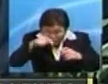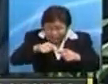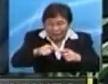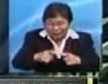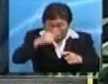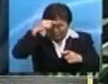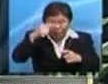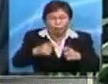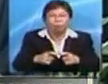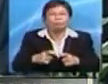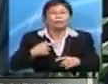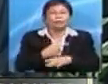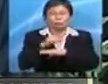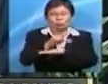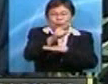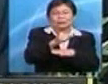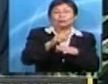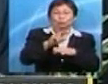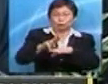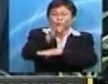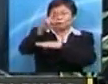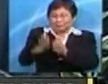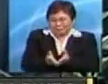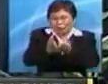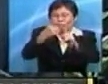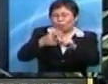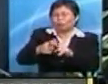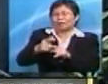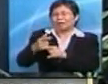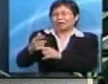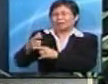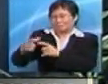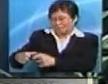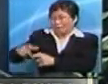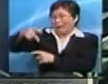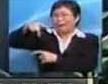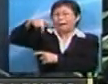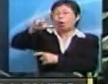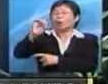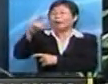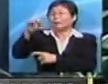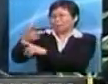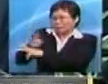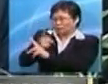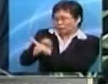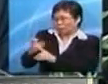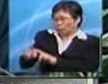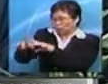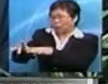US in using the vessels from Australia were inputs given by the French team.